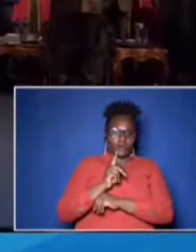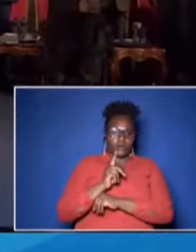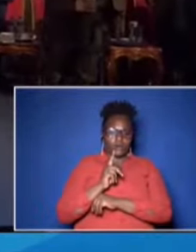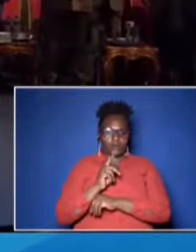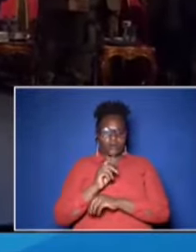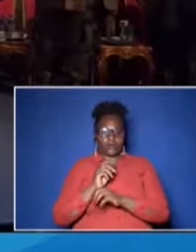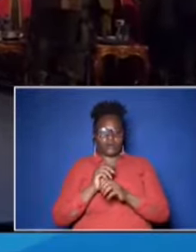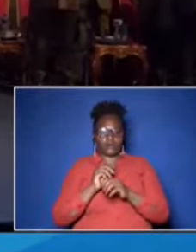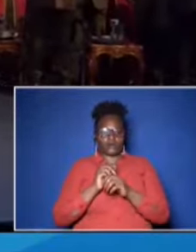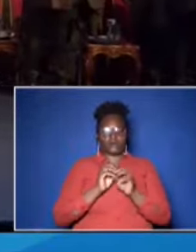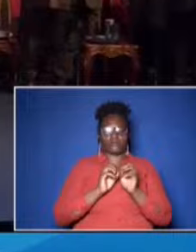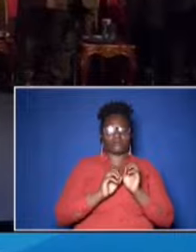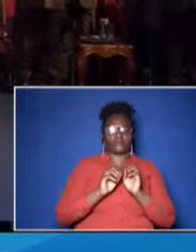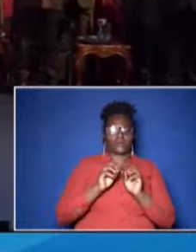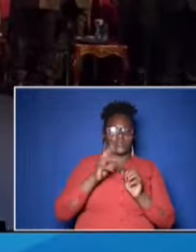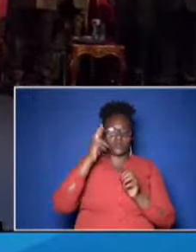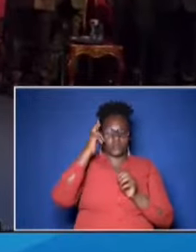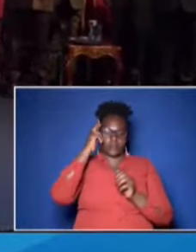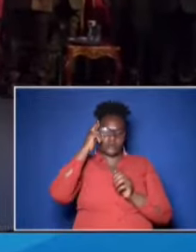the reason